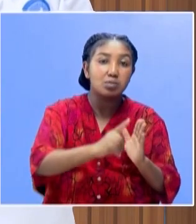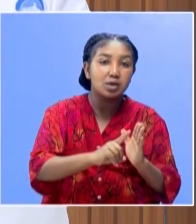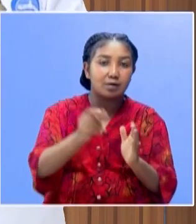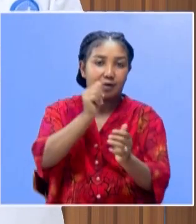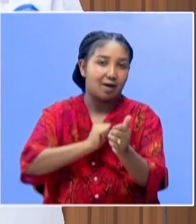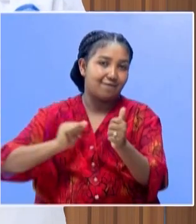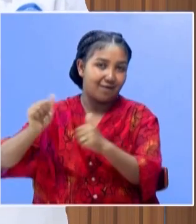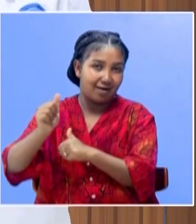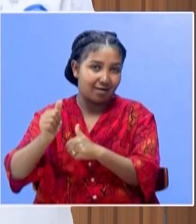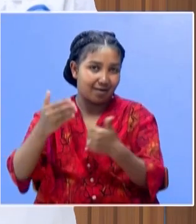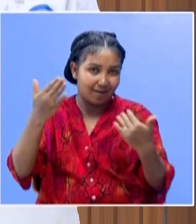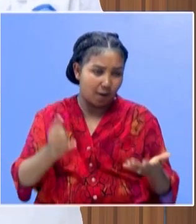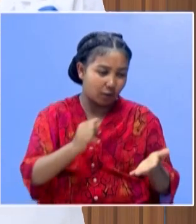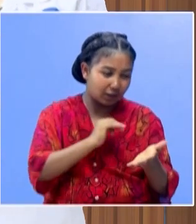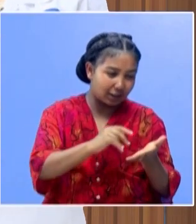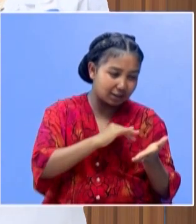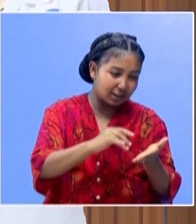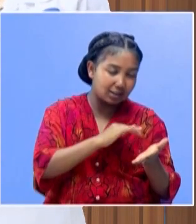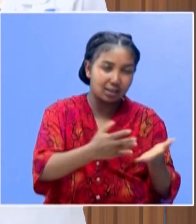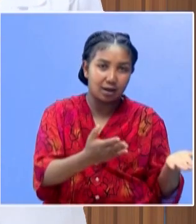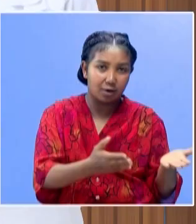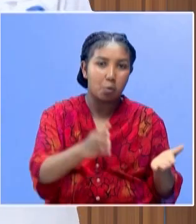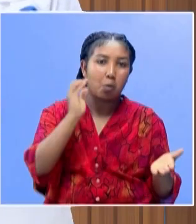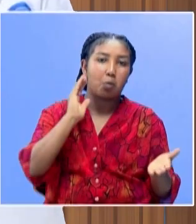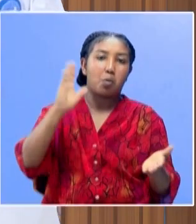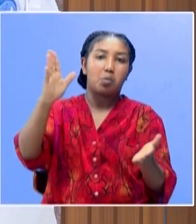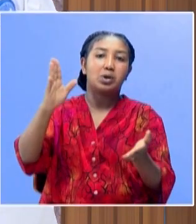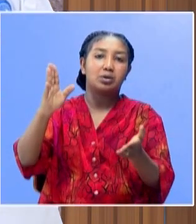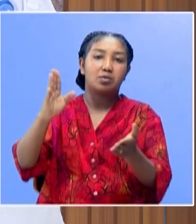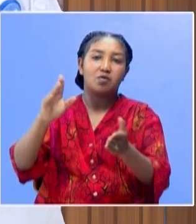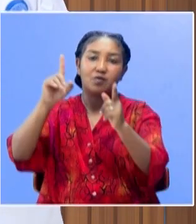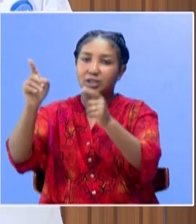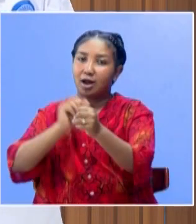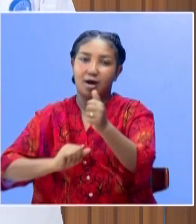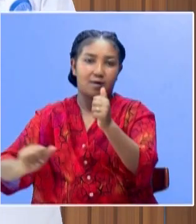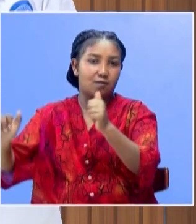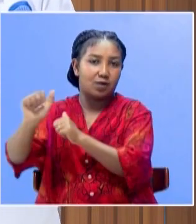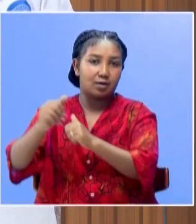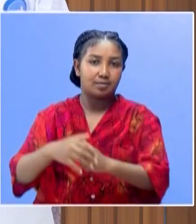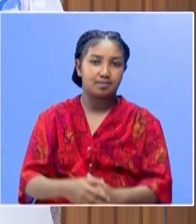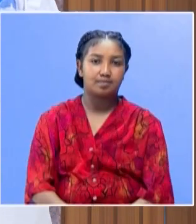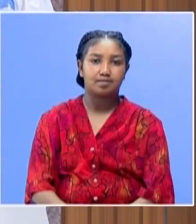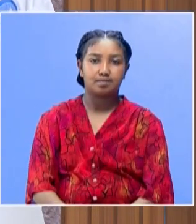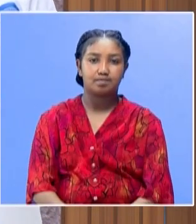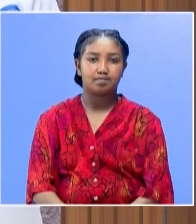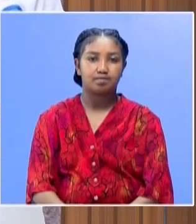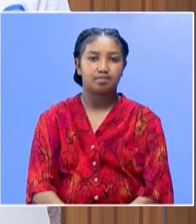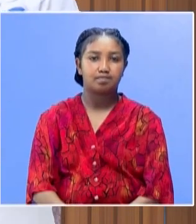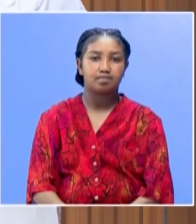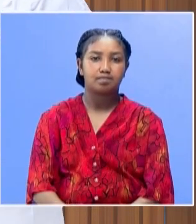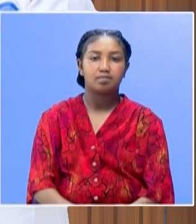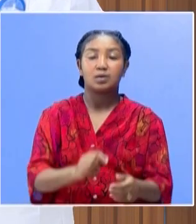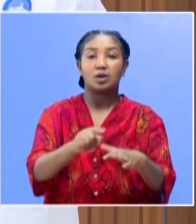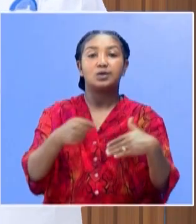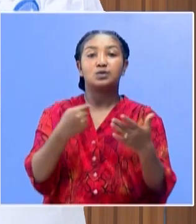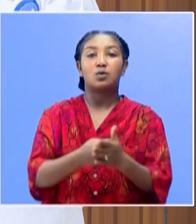when? Now. Okay? Then what will happen after now? Everything that you do after now is future, right?